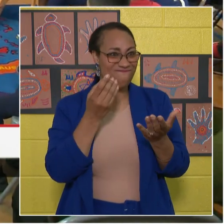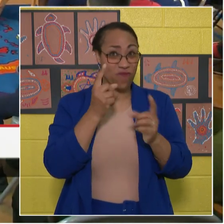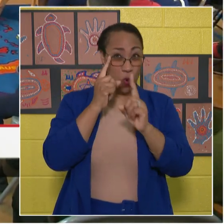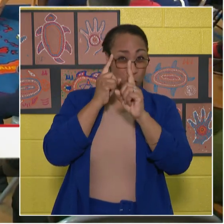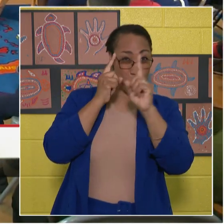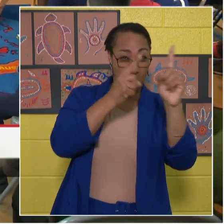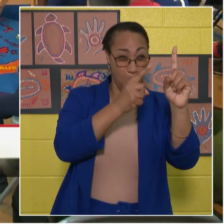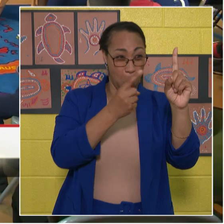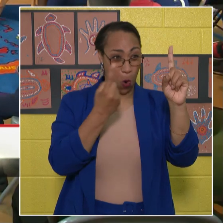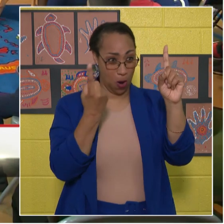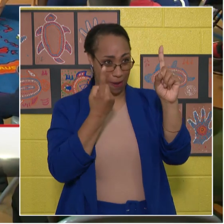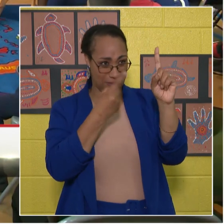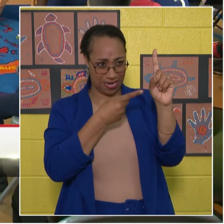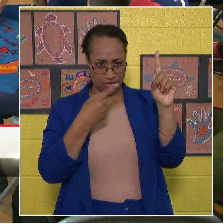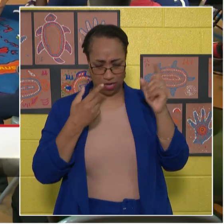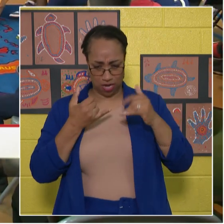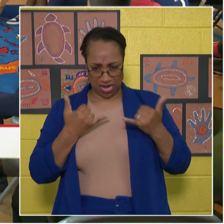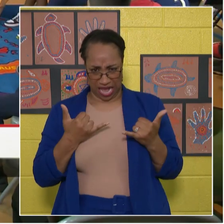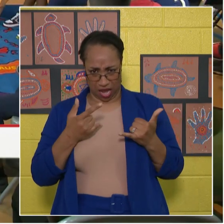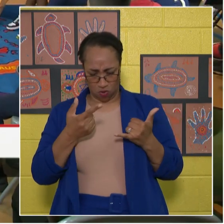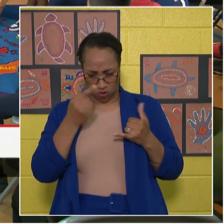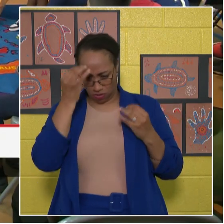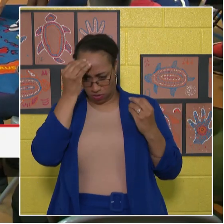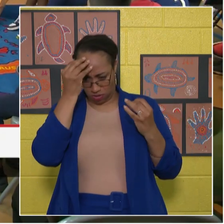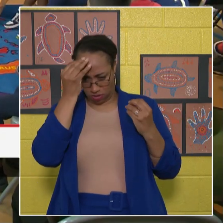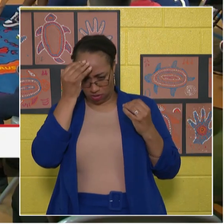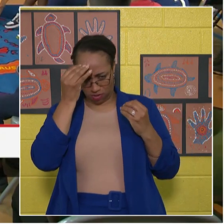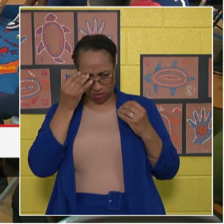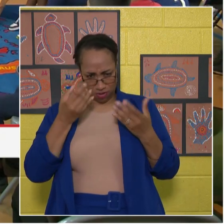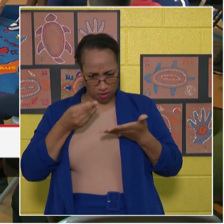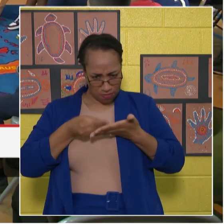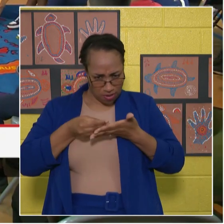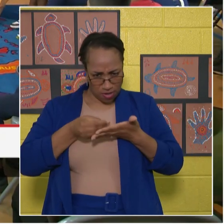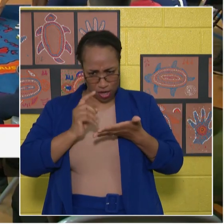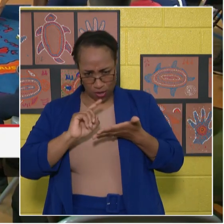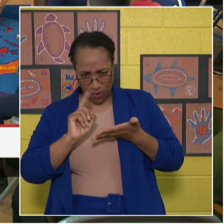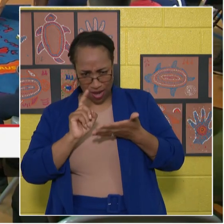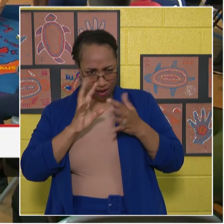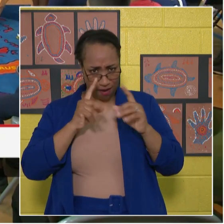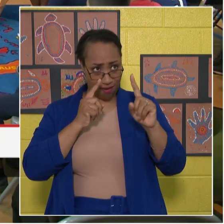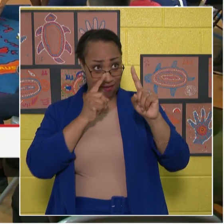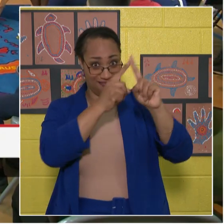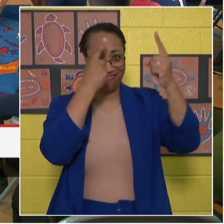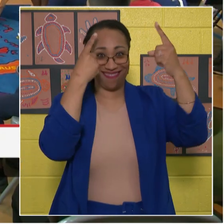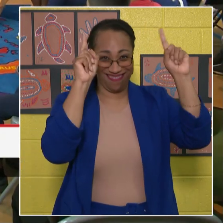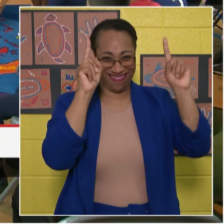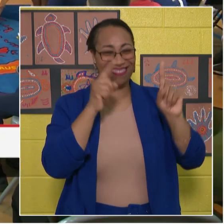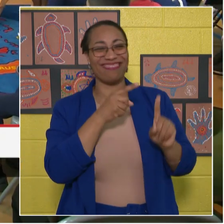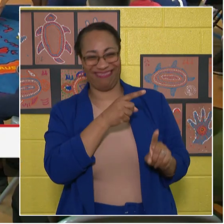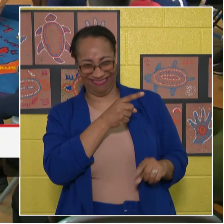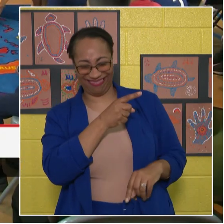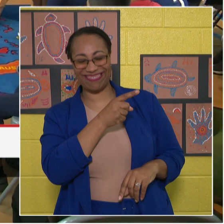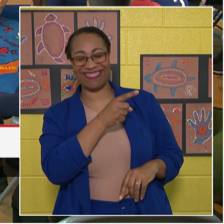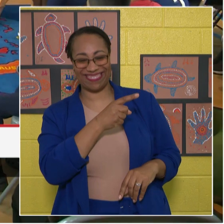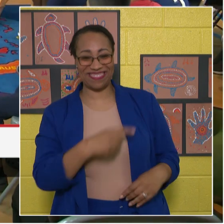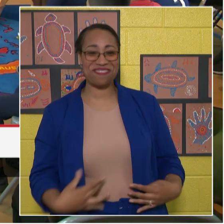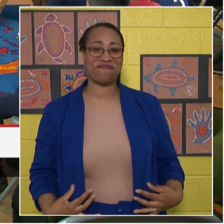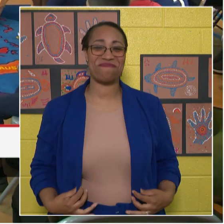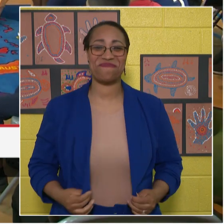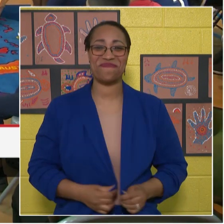that are necessary to go to Harvard. So I think it's wonderful that you made that decision.